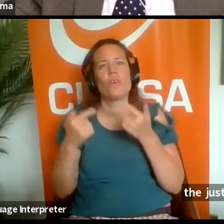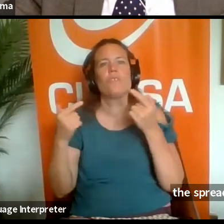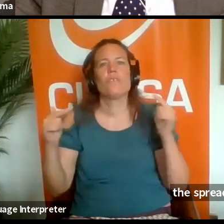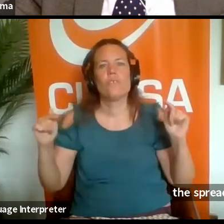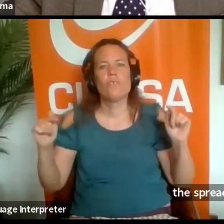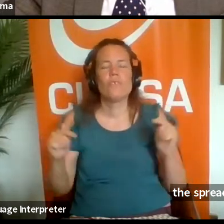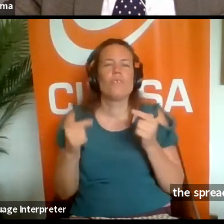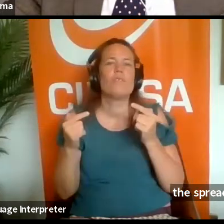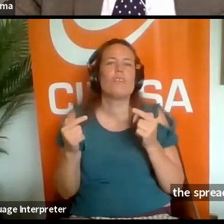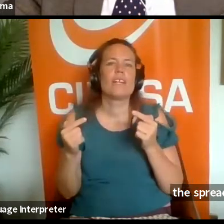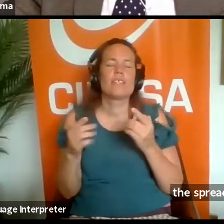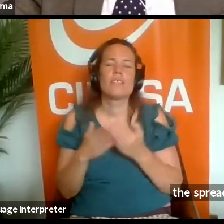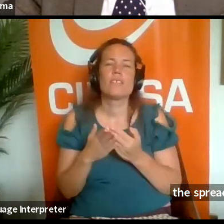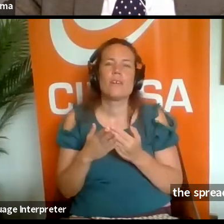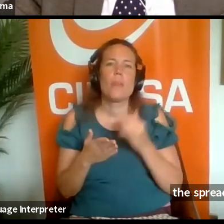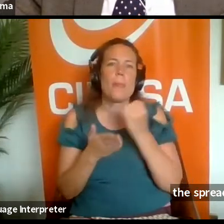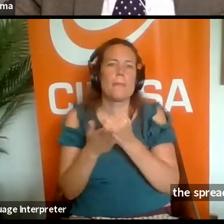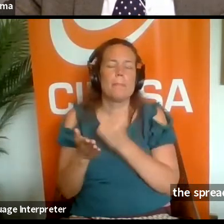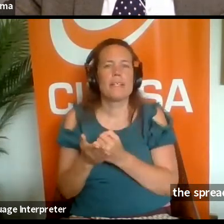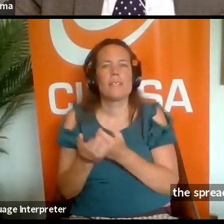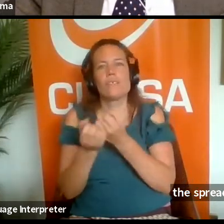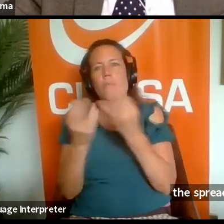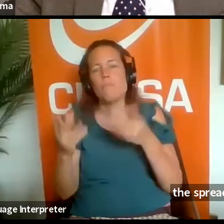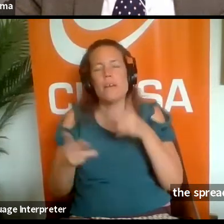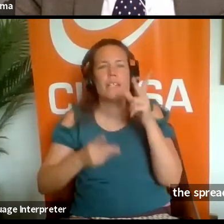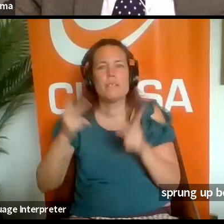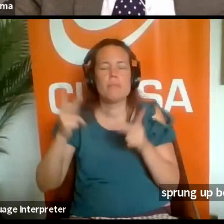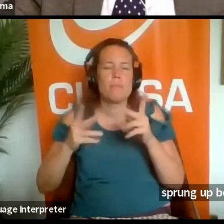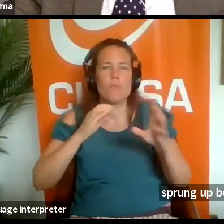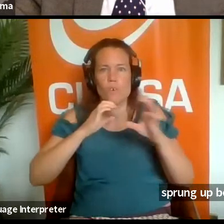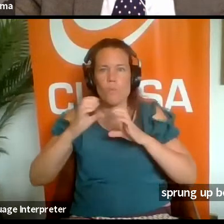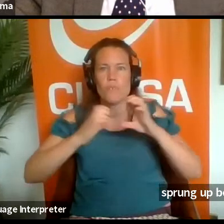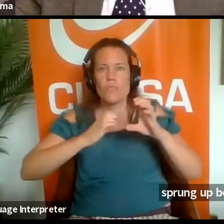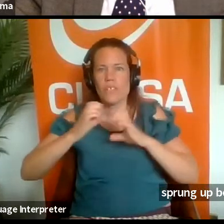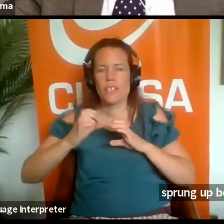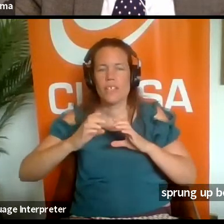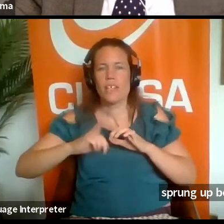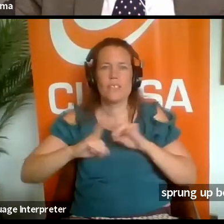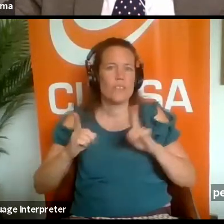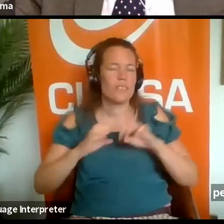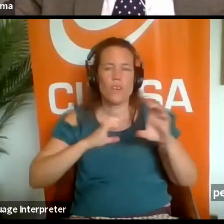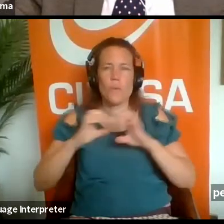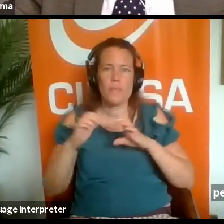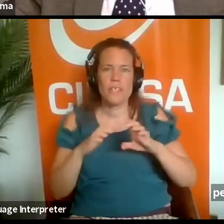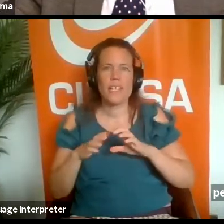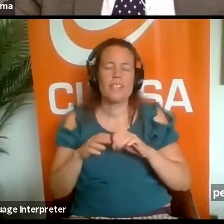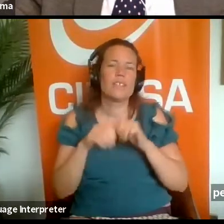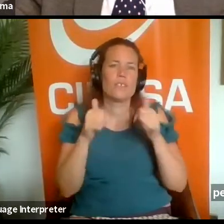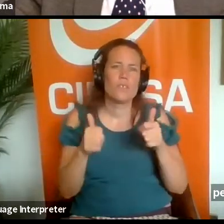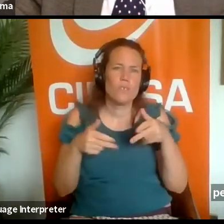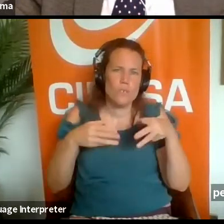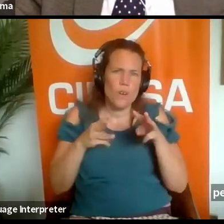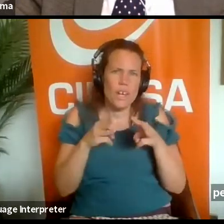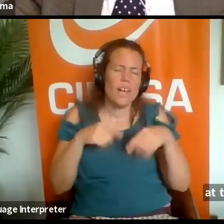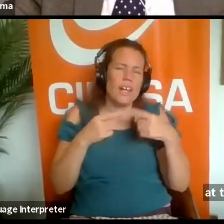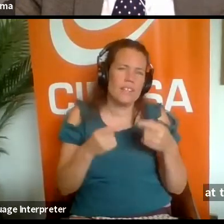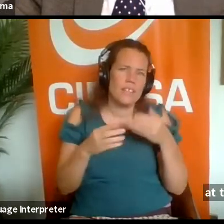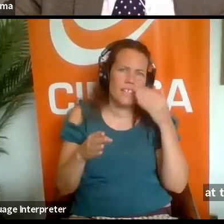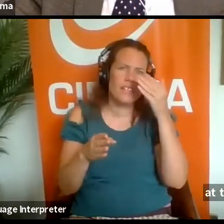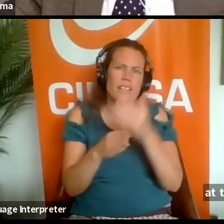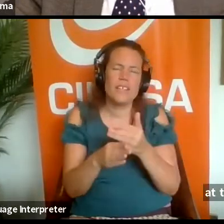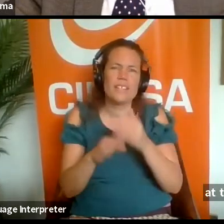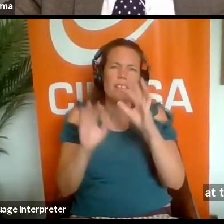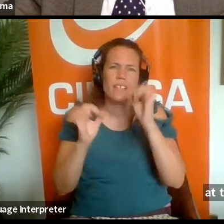up because many people are communicating with people who they're not supposed to, and at the end of the day, they can be plotting a coup, they